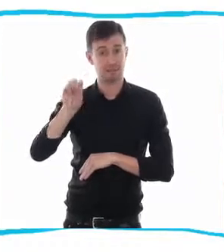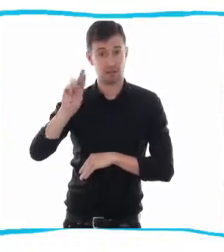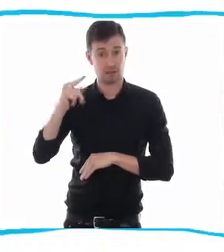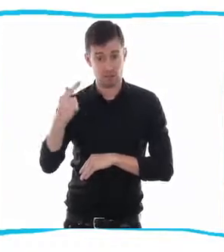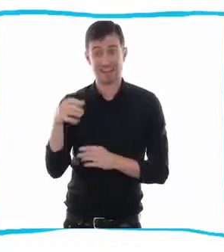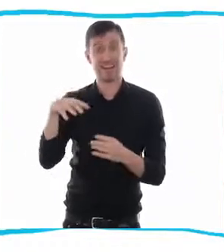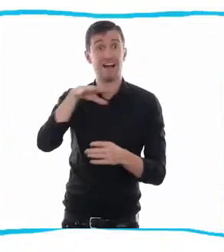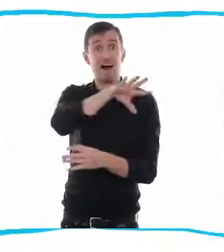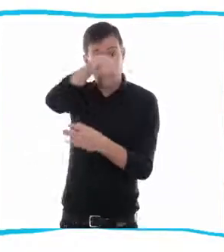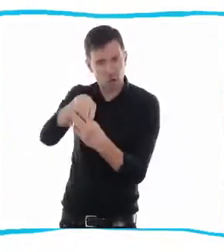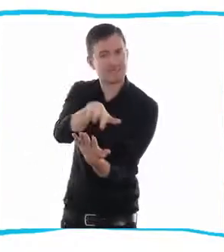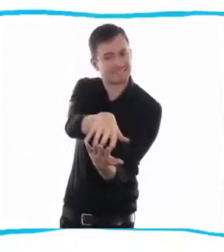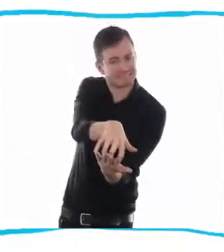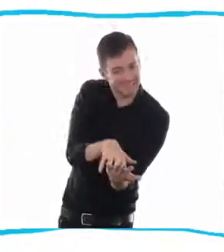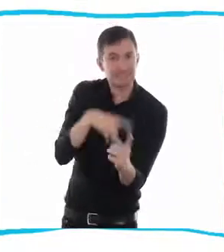to everyone.